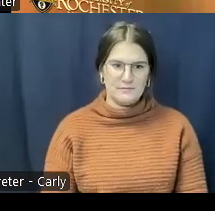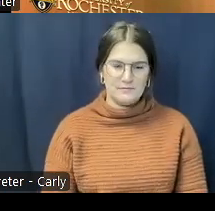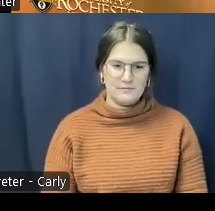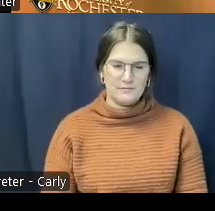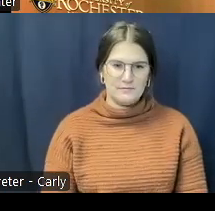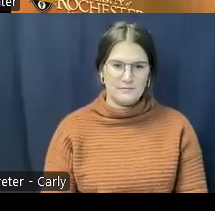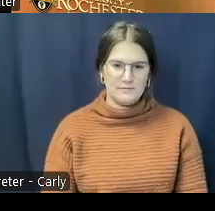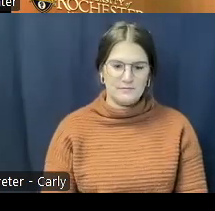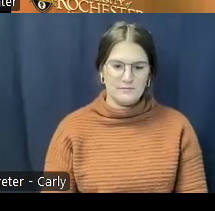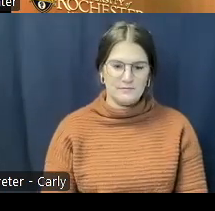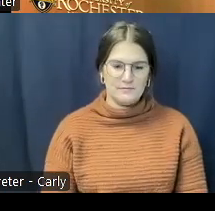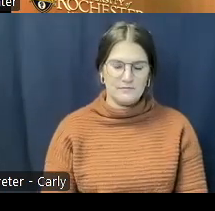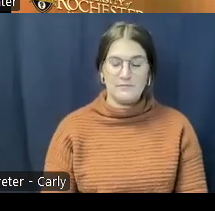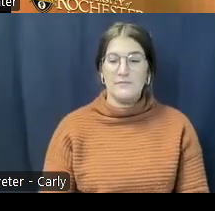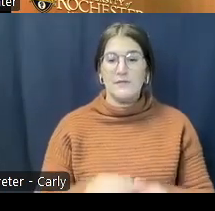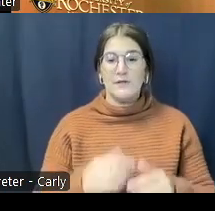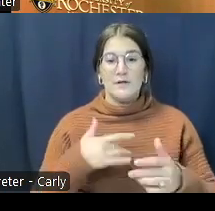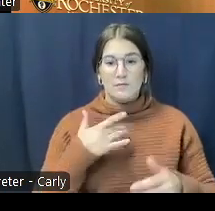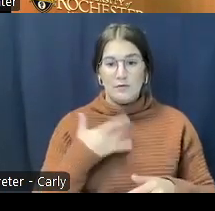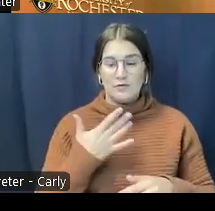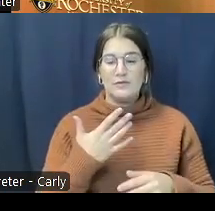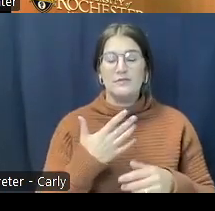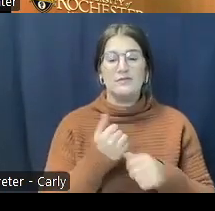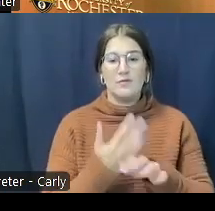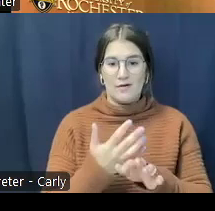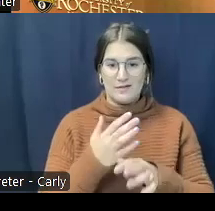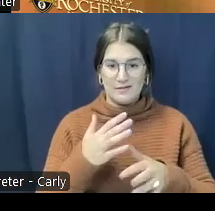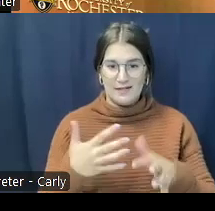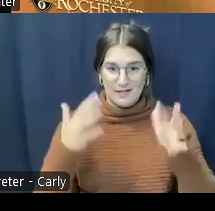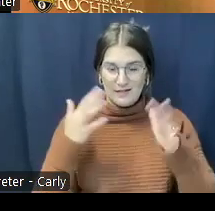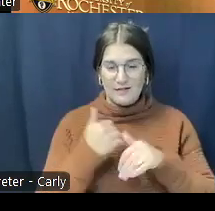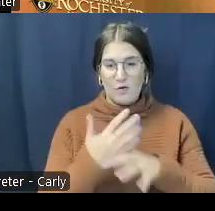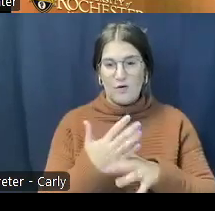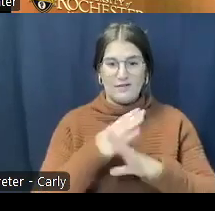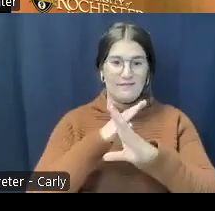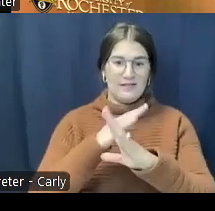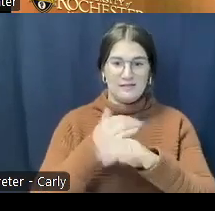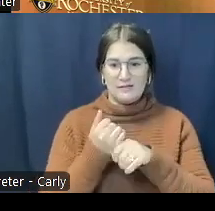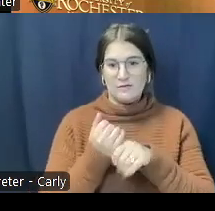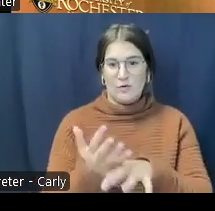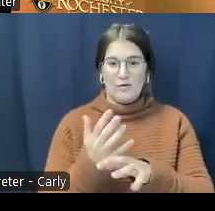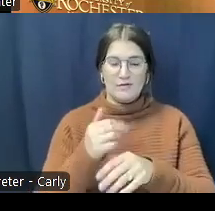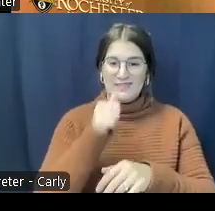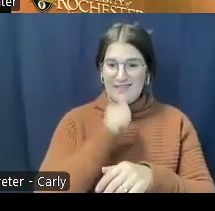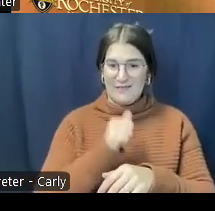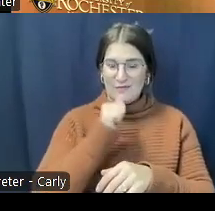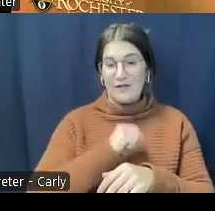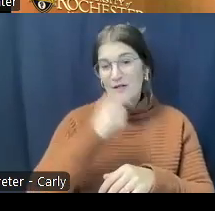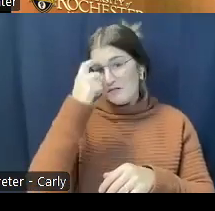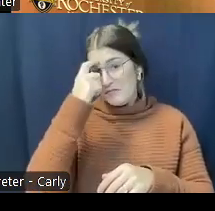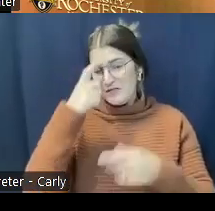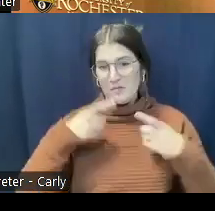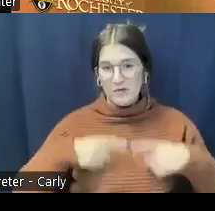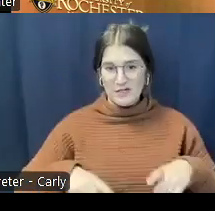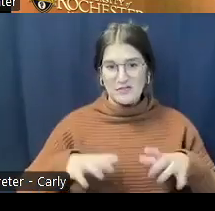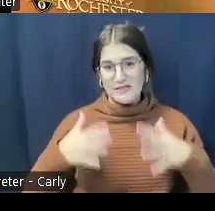So emotions bring anxiety, bring defense, bring suffering in our mind, or emotions, depression and